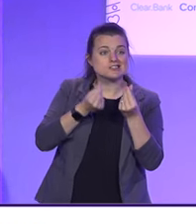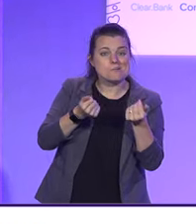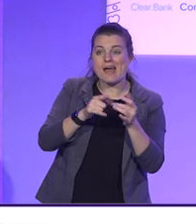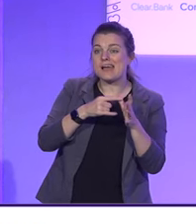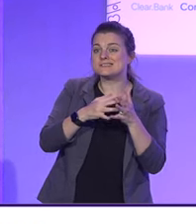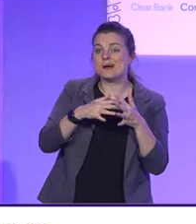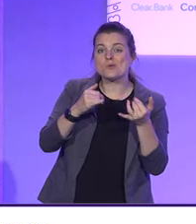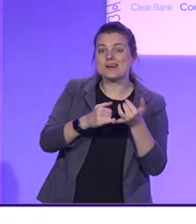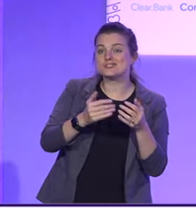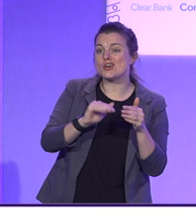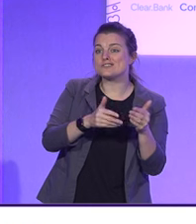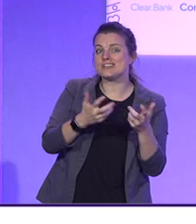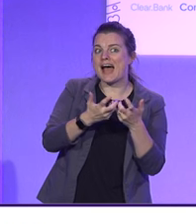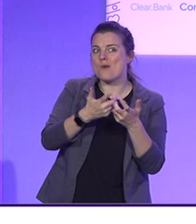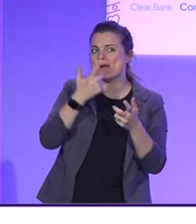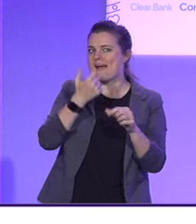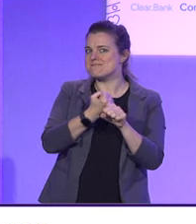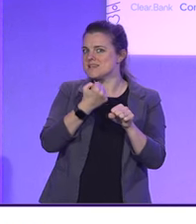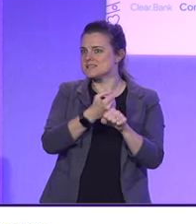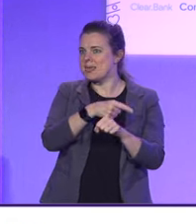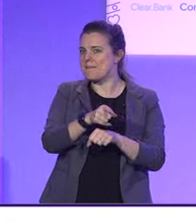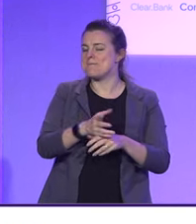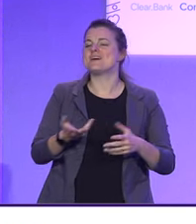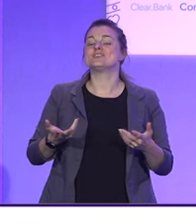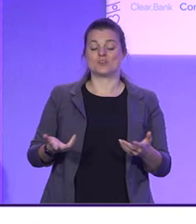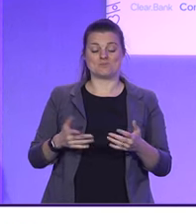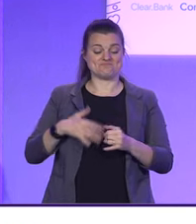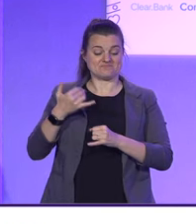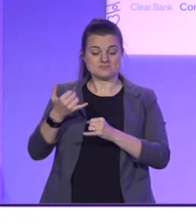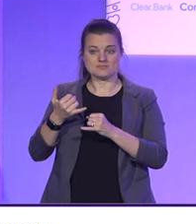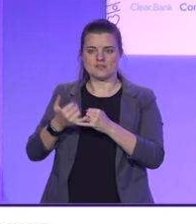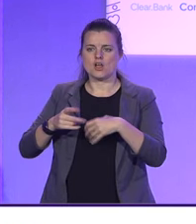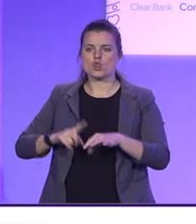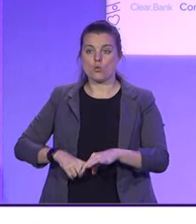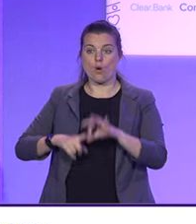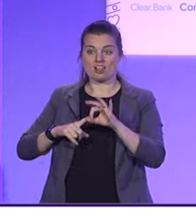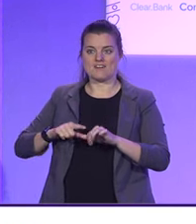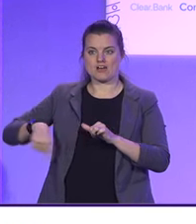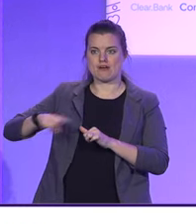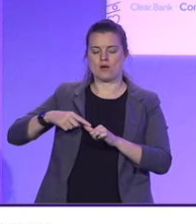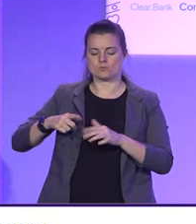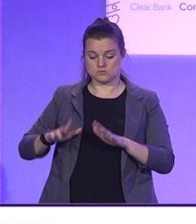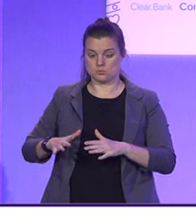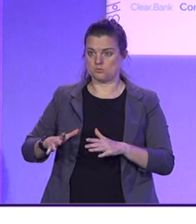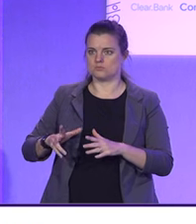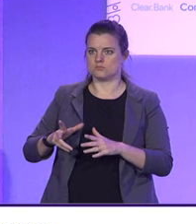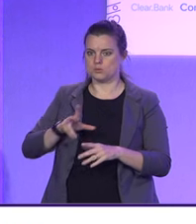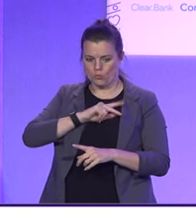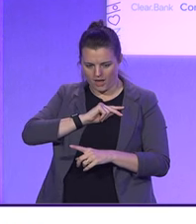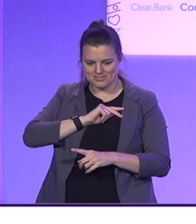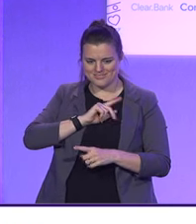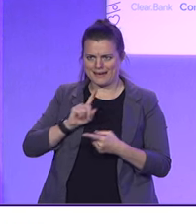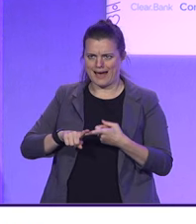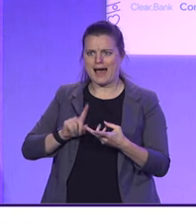services and how we could fix them. And at the end of the qualifier, not only had we won, but we'd also learned